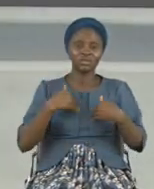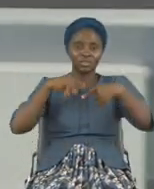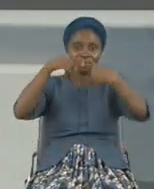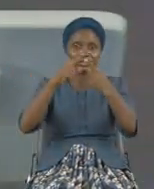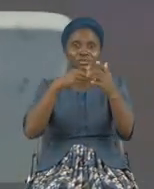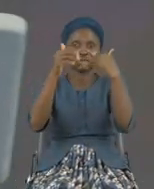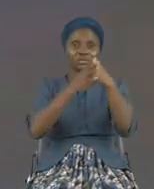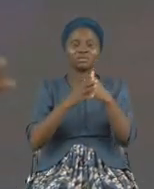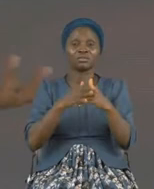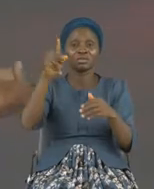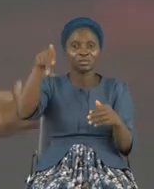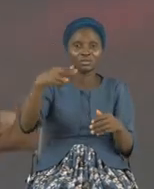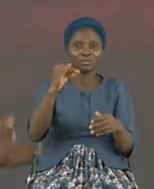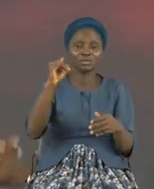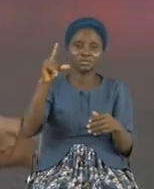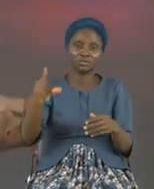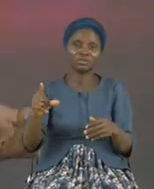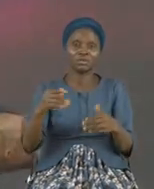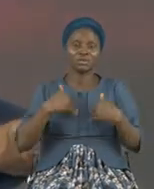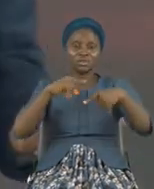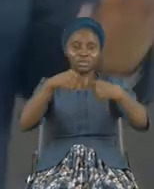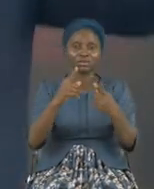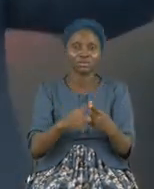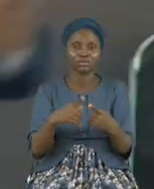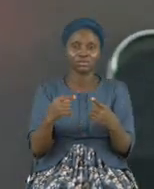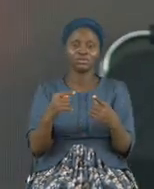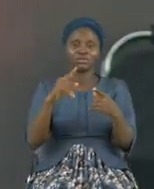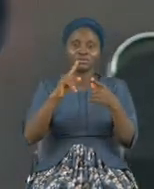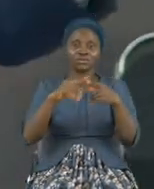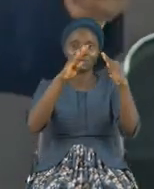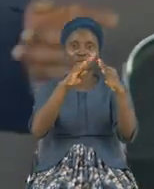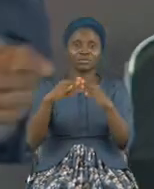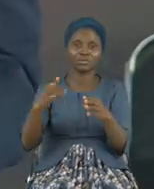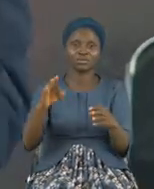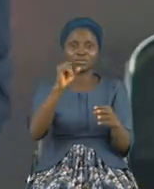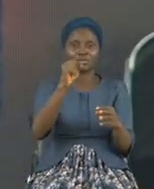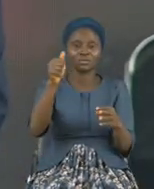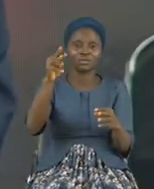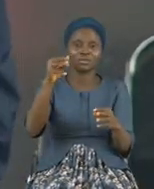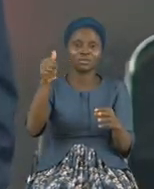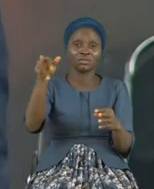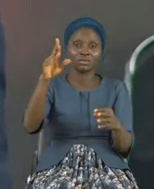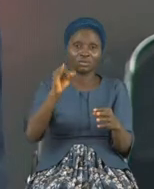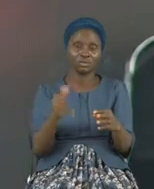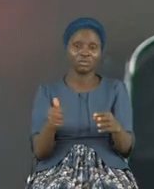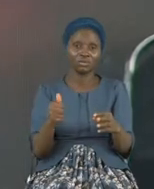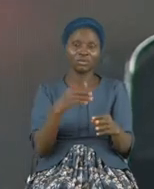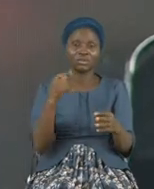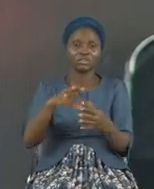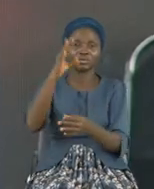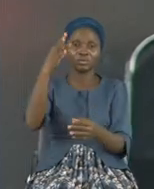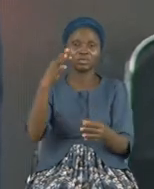Samaria. And as he went to Samaria, the spirit, the angel said, go to Gaza,